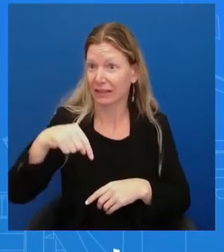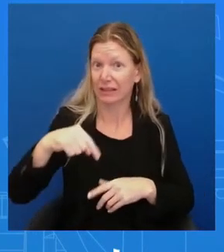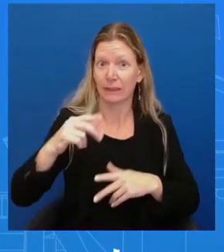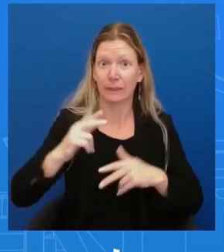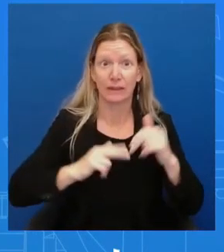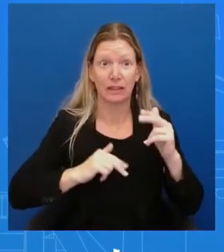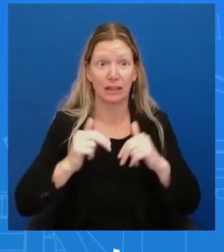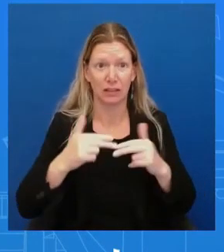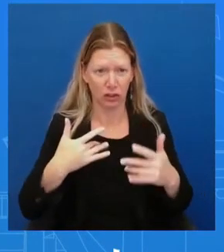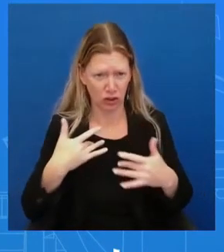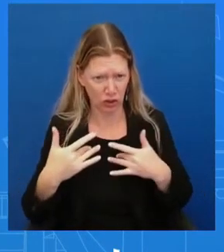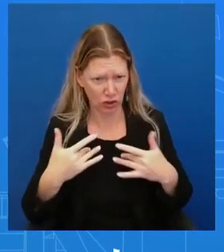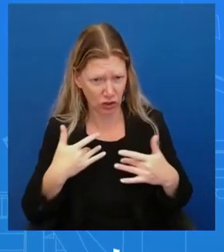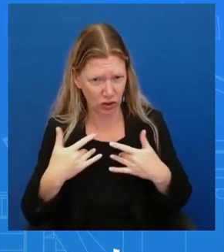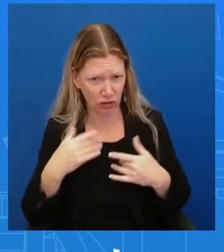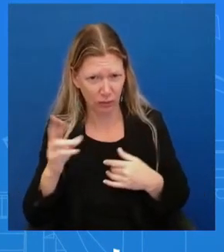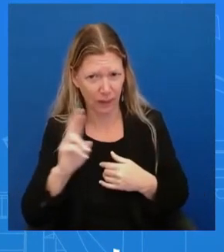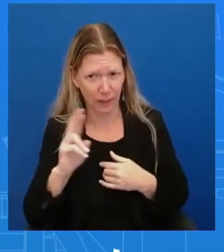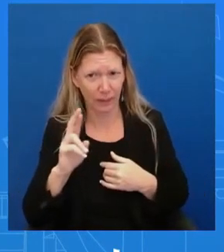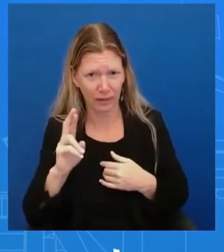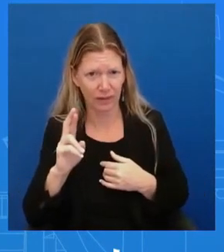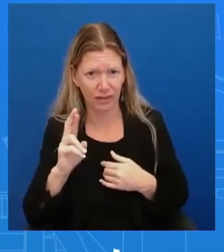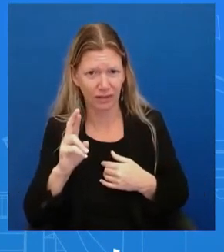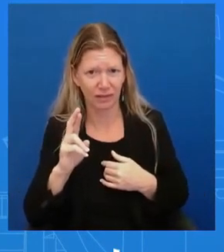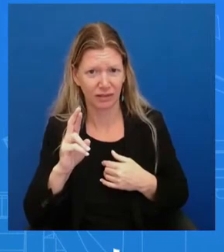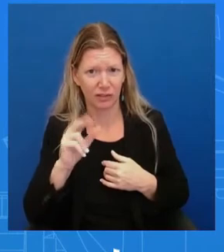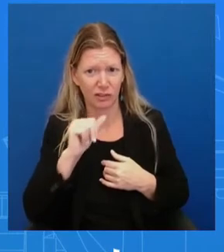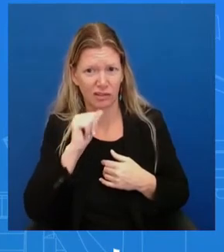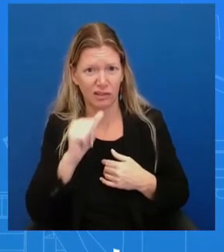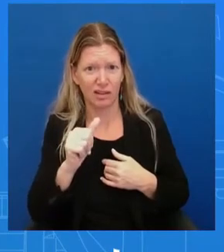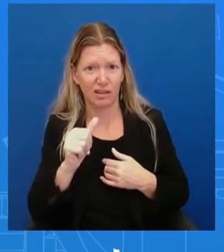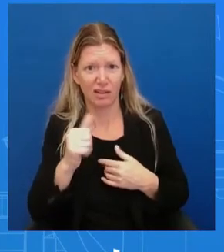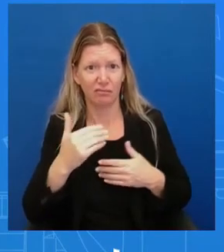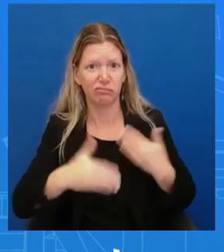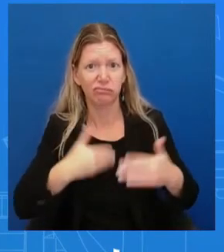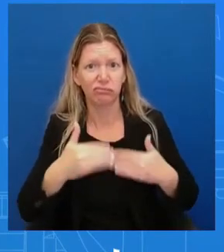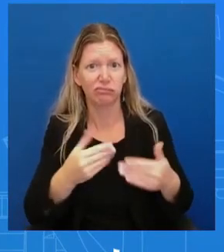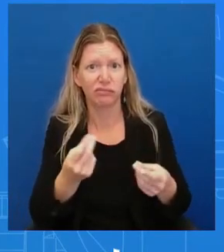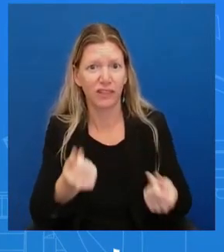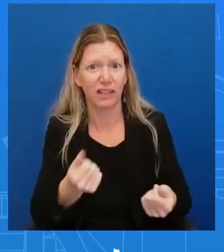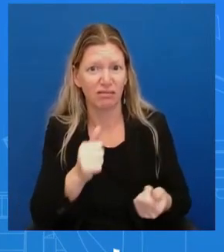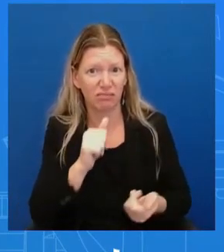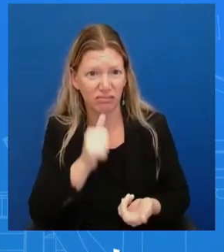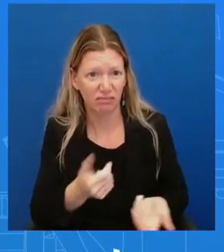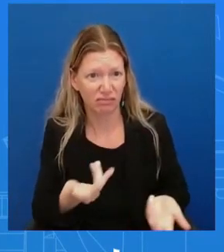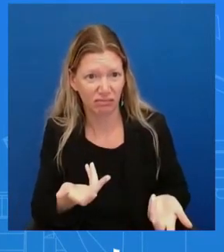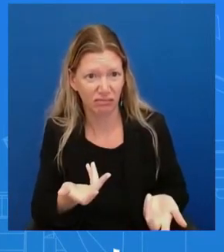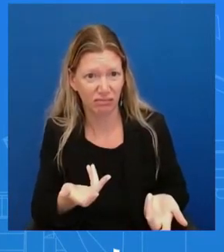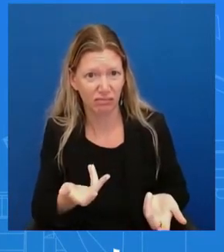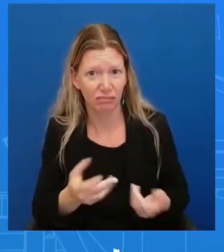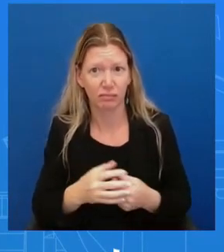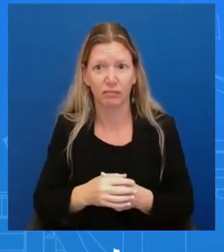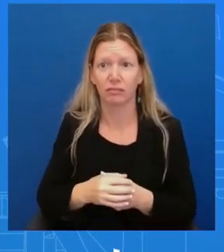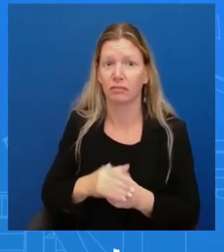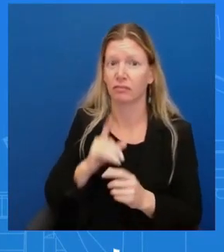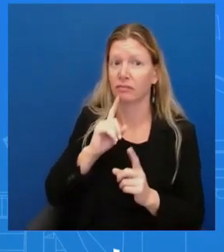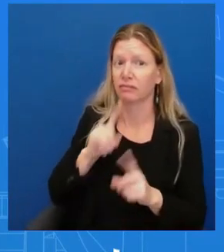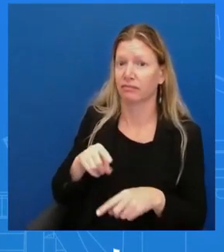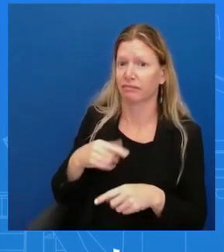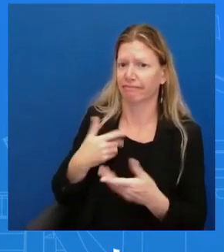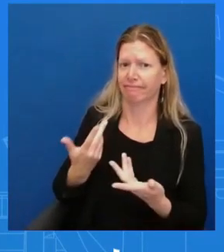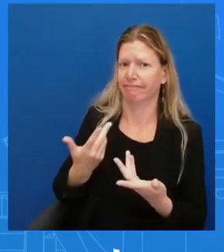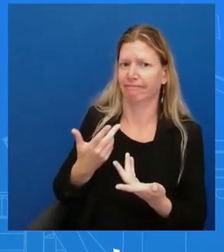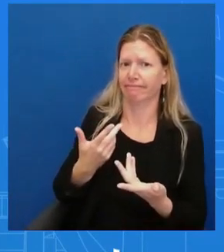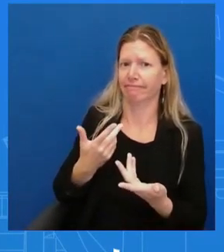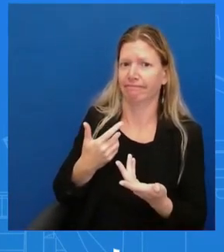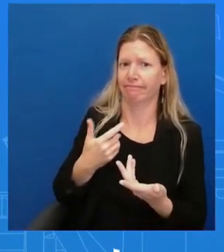moving in an expeditious fashion? Look, I can't speak to that right now. What I can speak to, what the president has been doing.